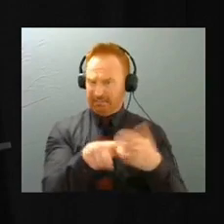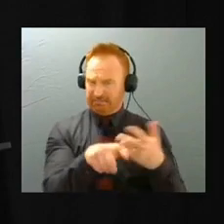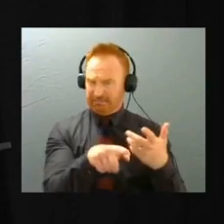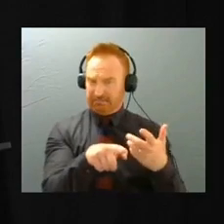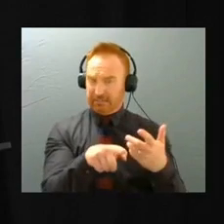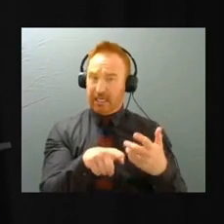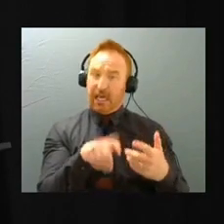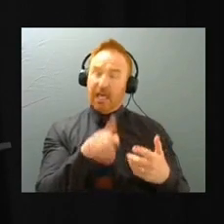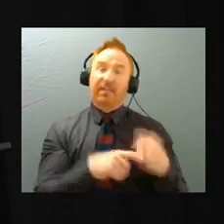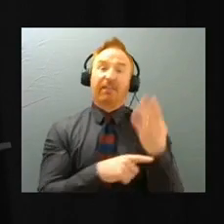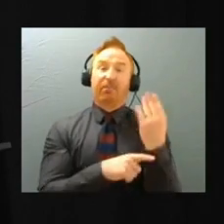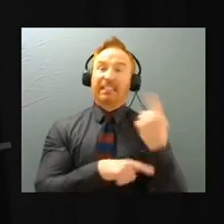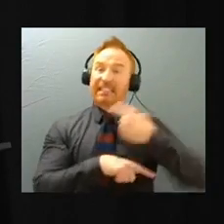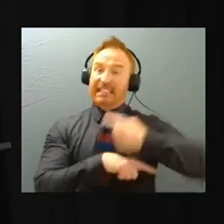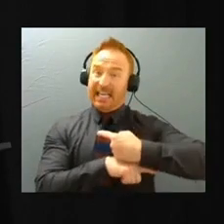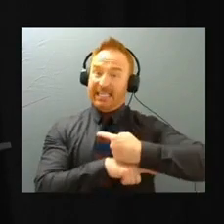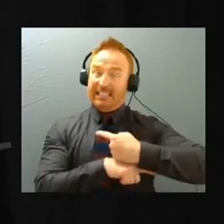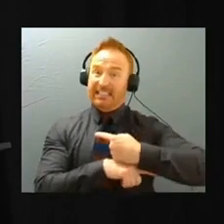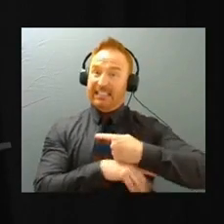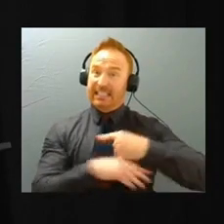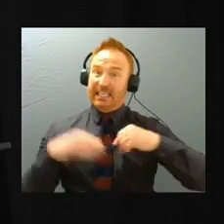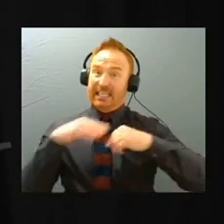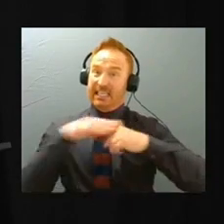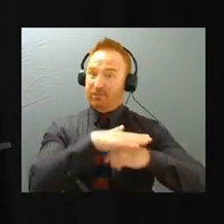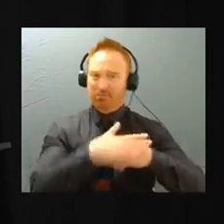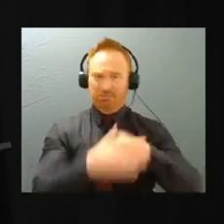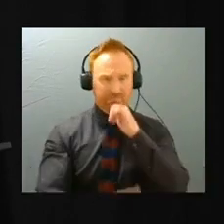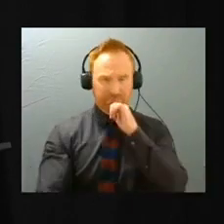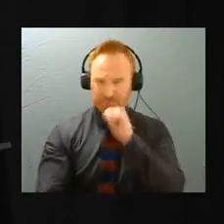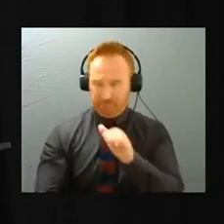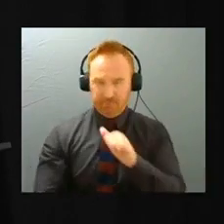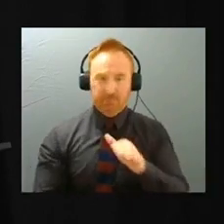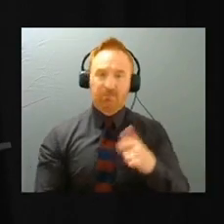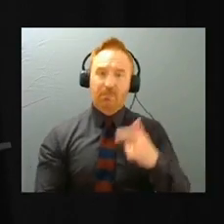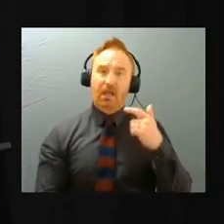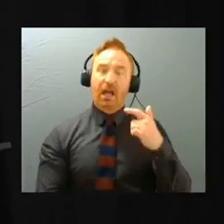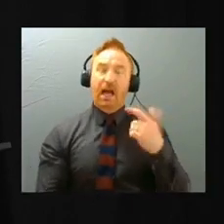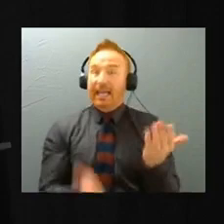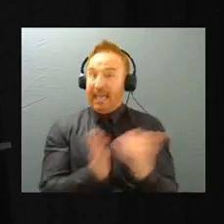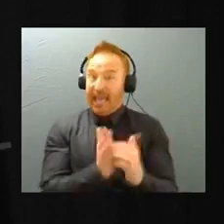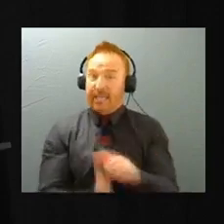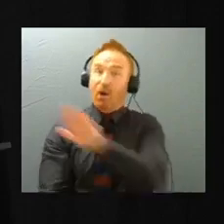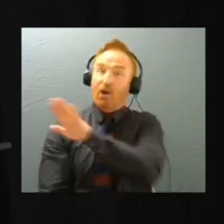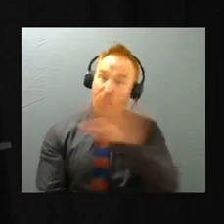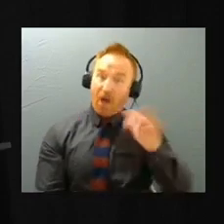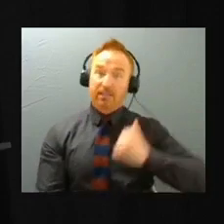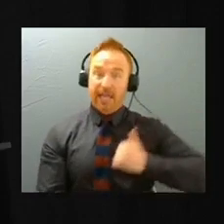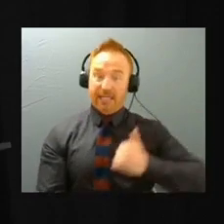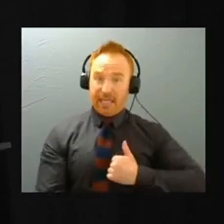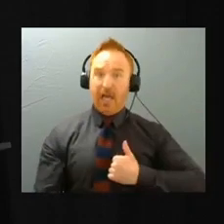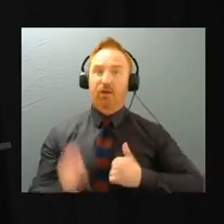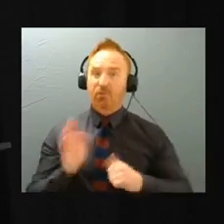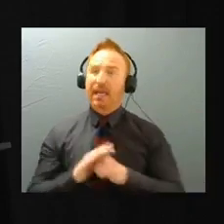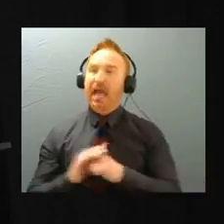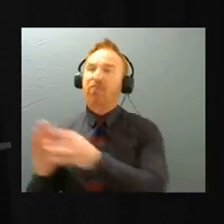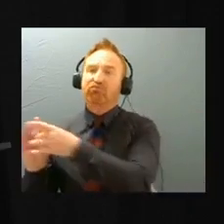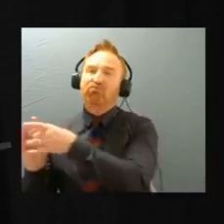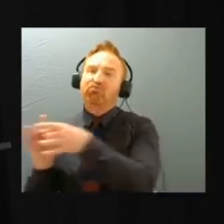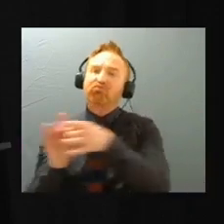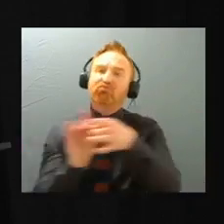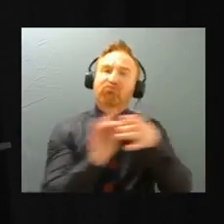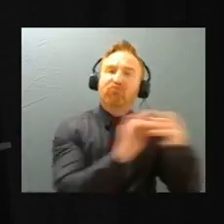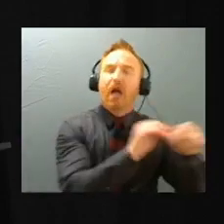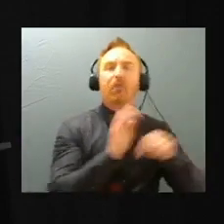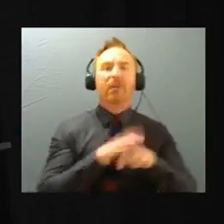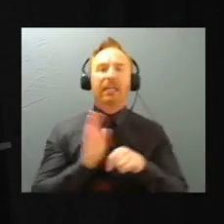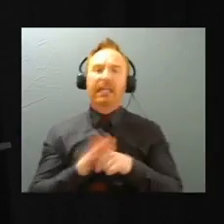14 days. We're watching anecdotal information from across the country as well as far as how well this has worked Canada-wide, because